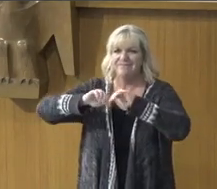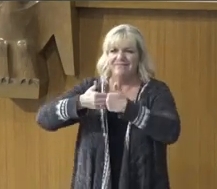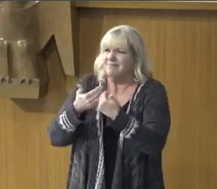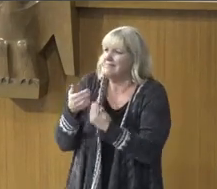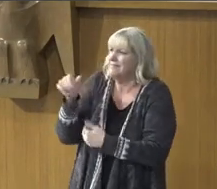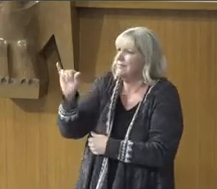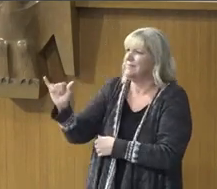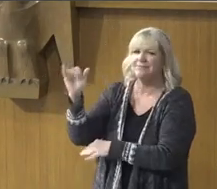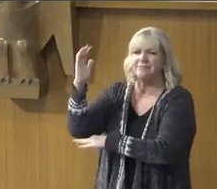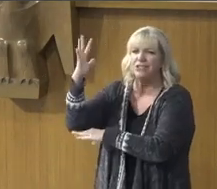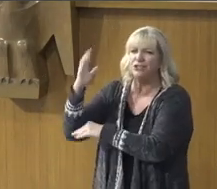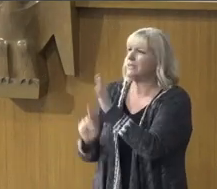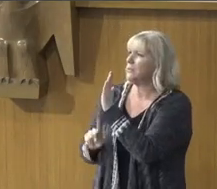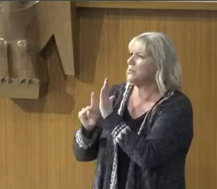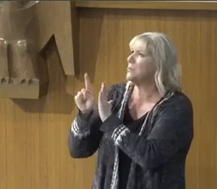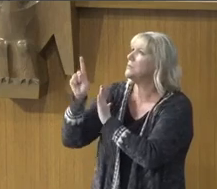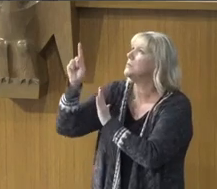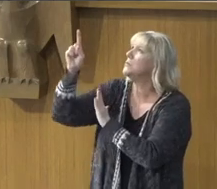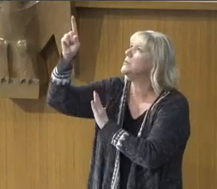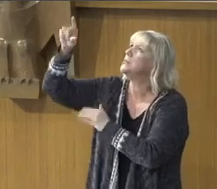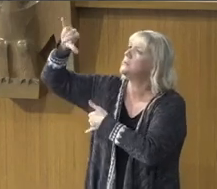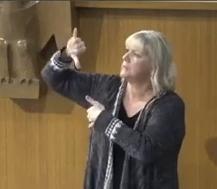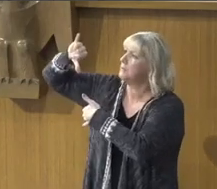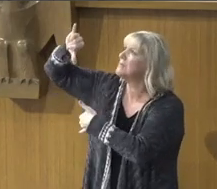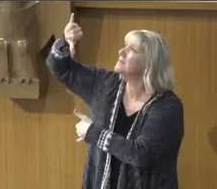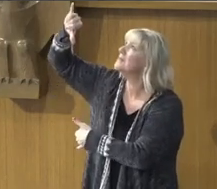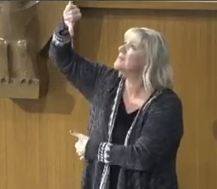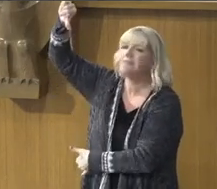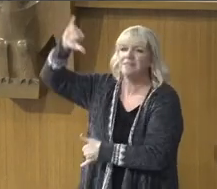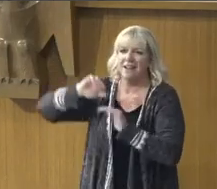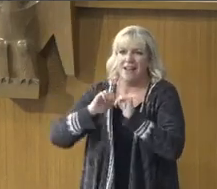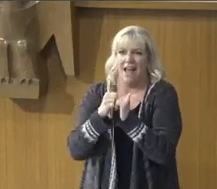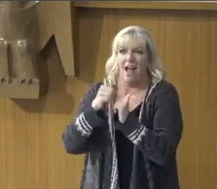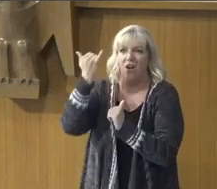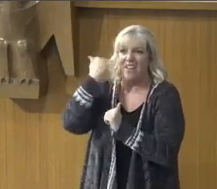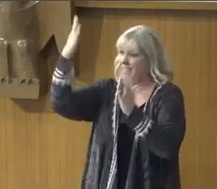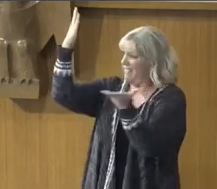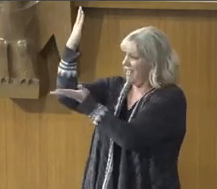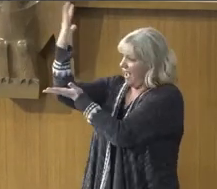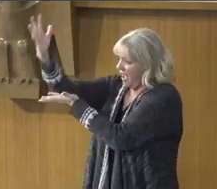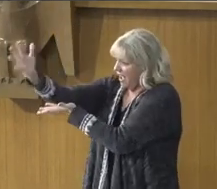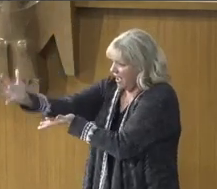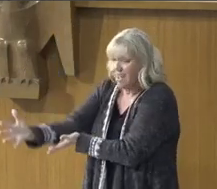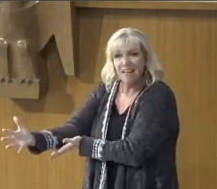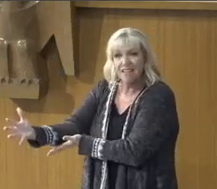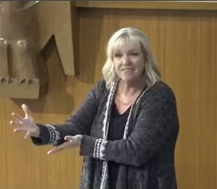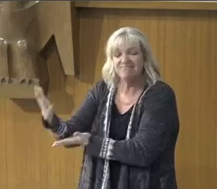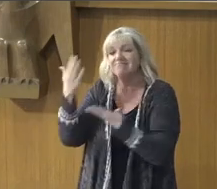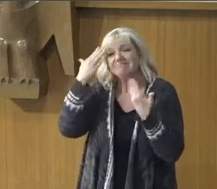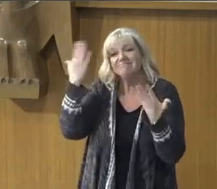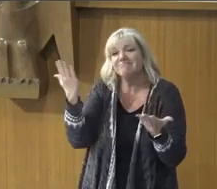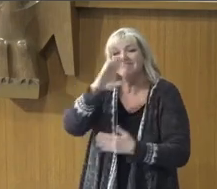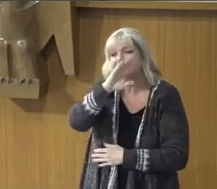High does the sycamore grow If you cut it down, you'll